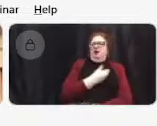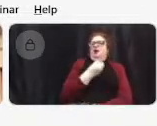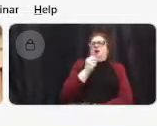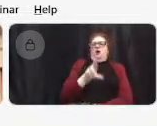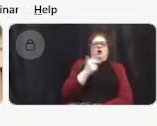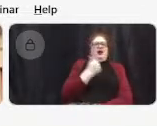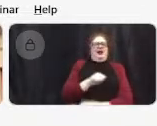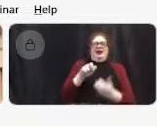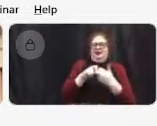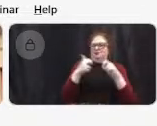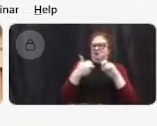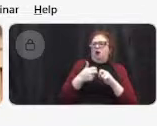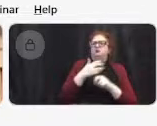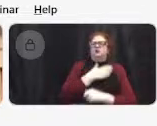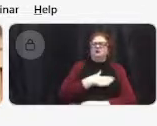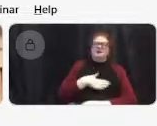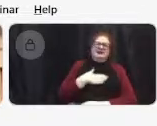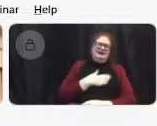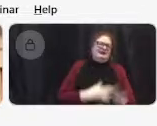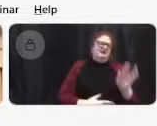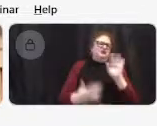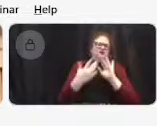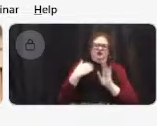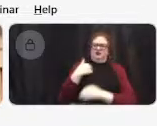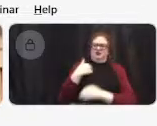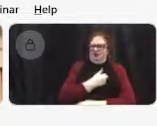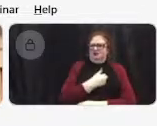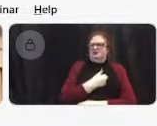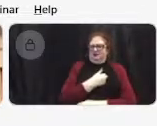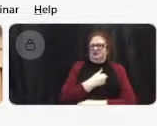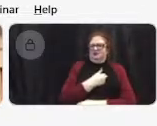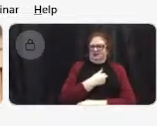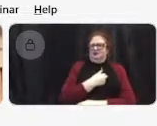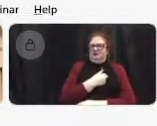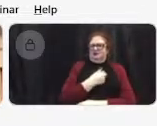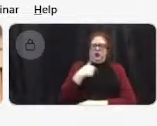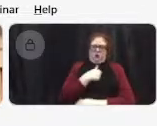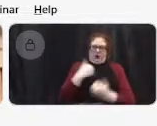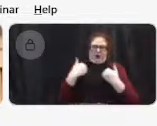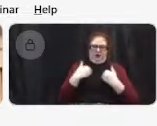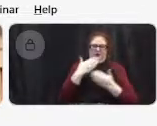please reach out to us and contact us. And we do have some of their cell phone numbers.